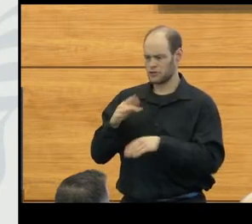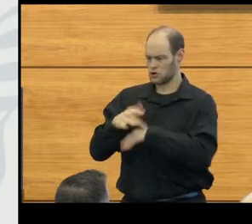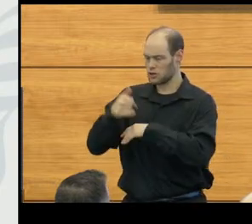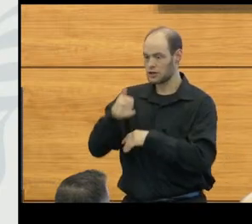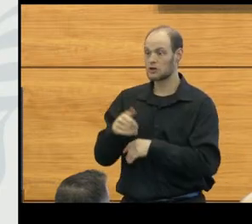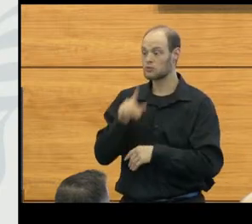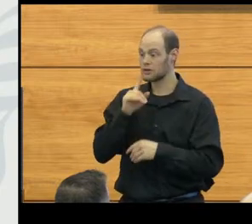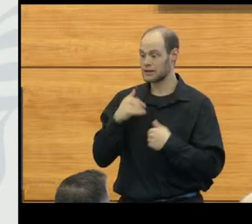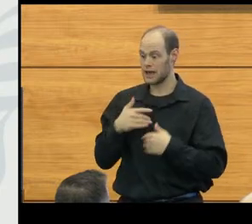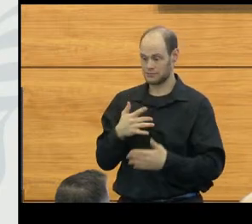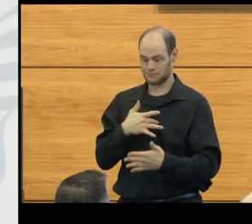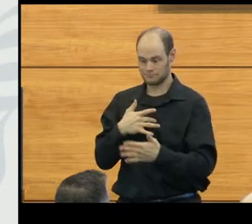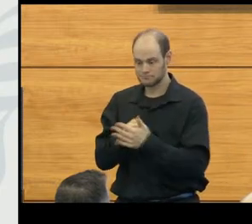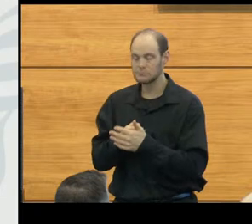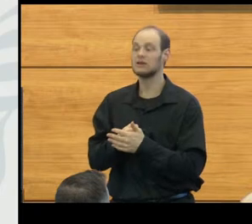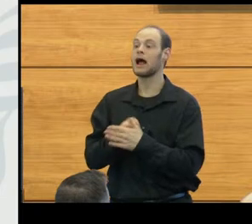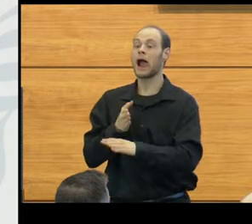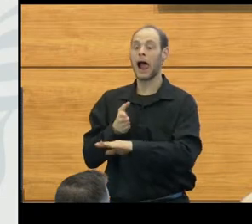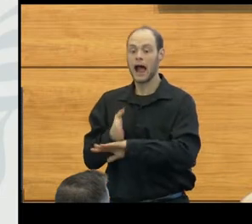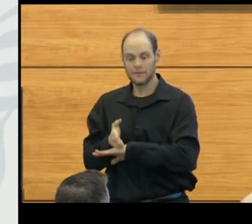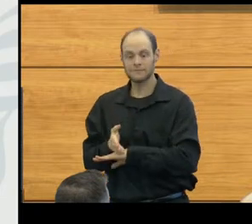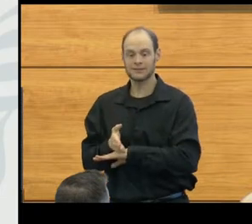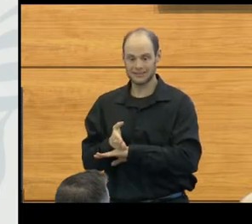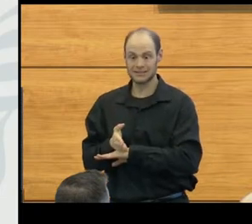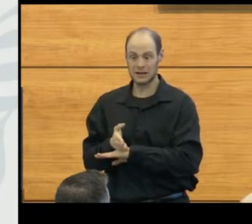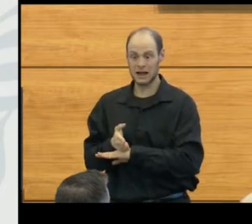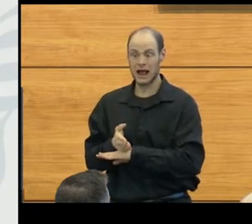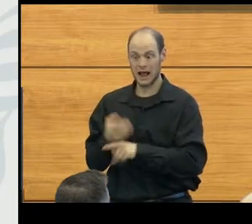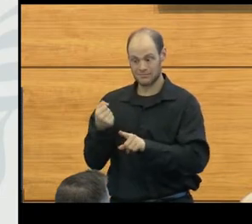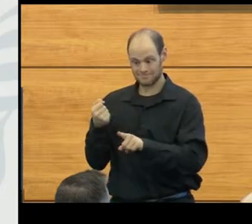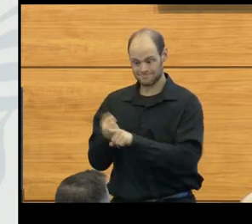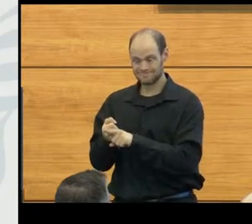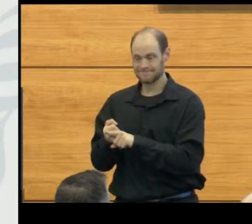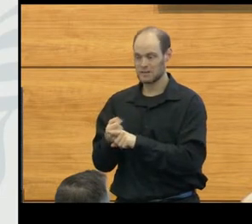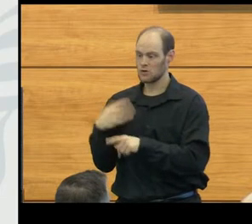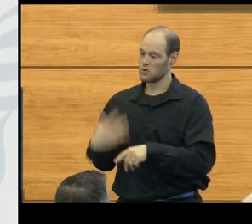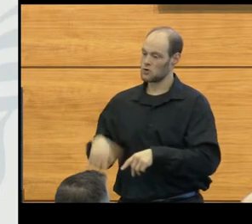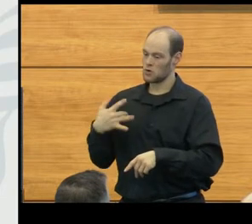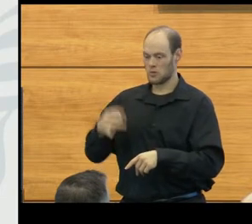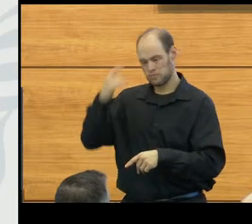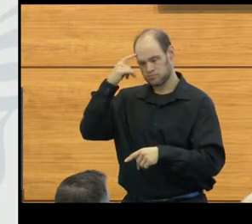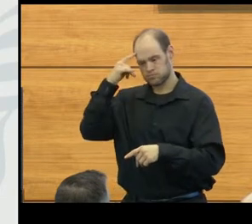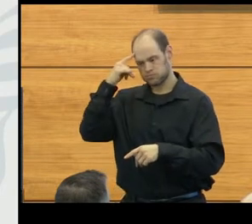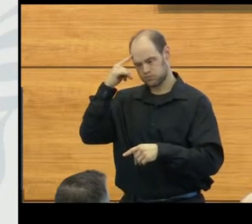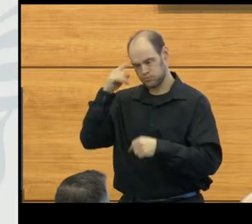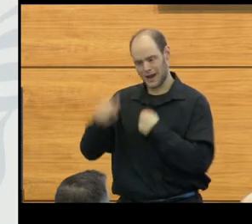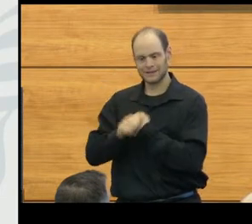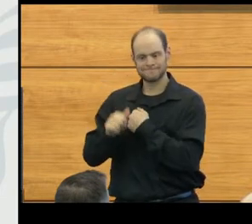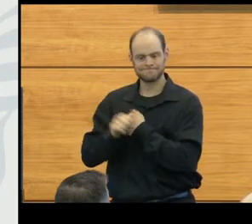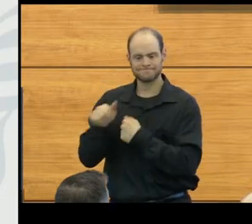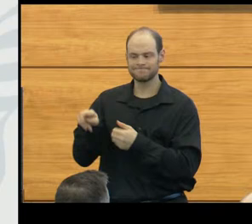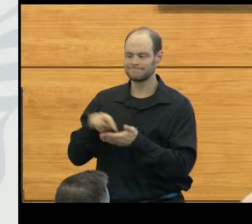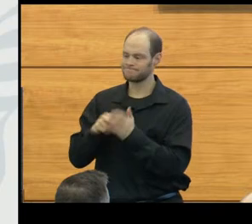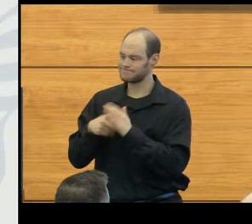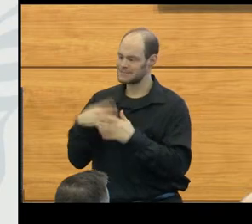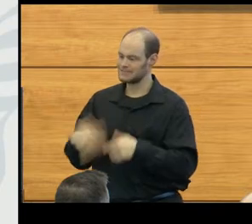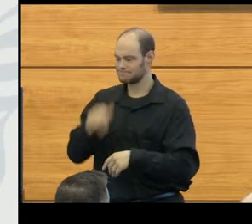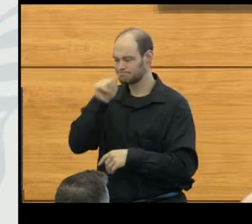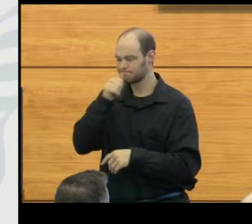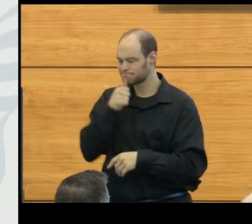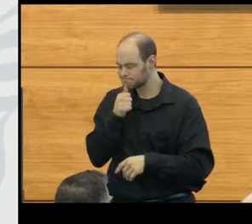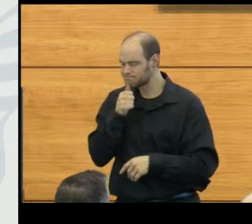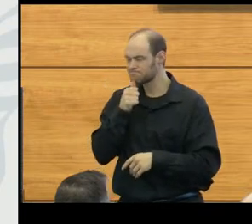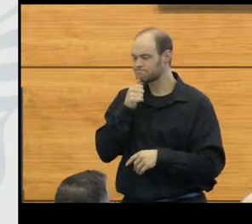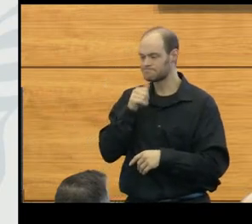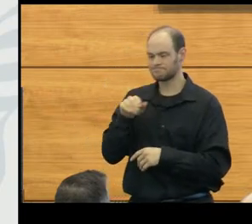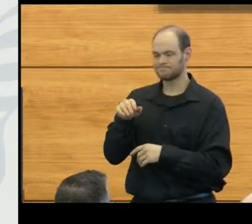had had actually a cardiac arrest after that, and as a result, had significant brain injury. So Casey suffered a great deal in